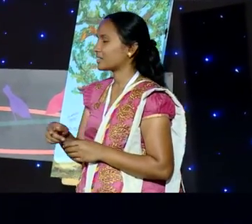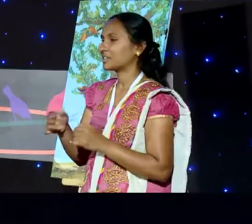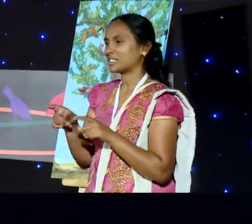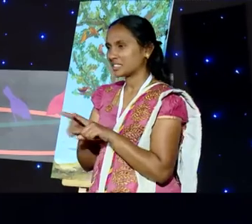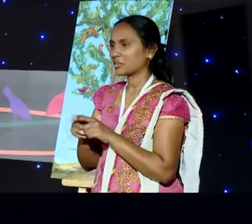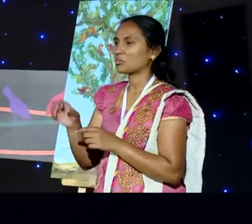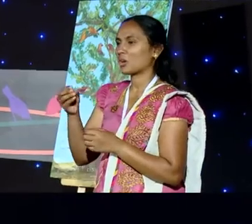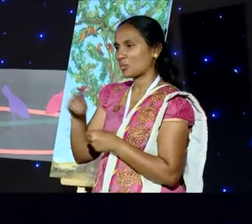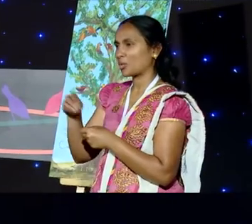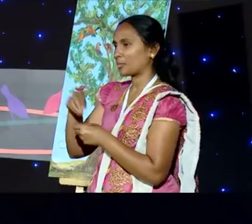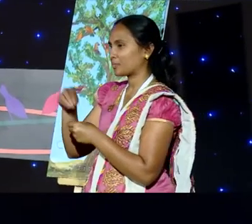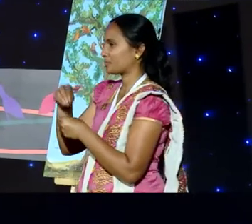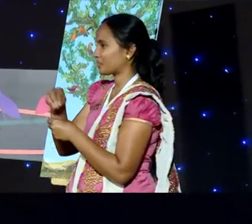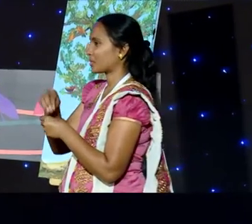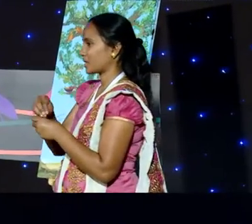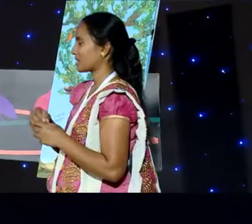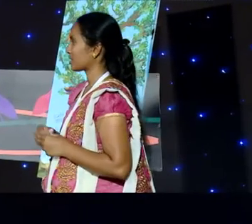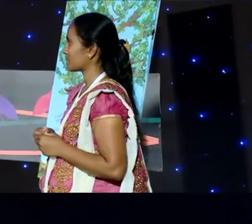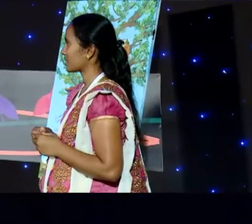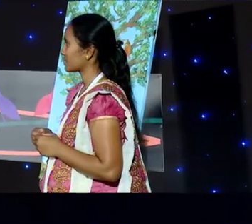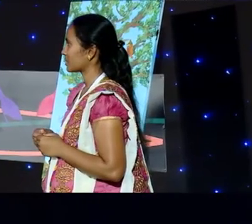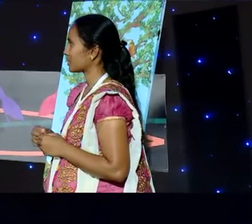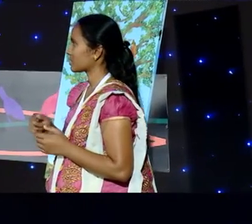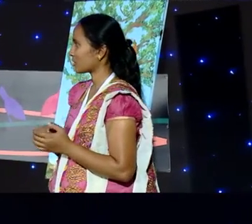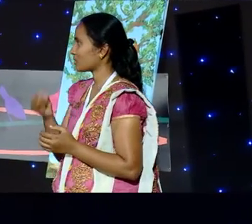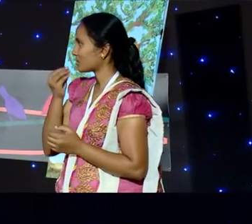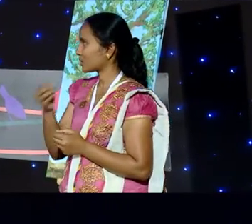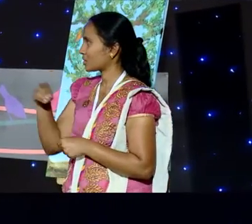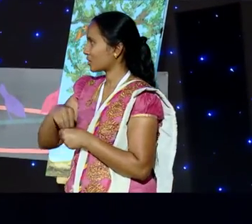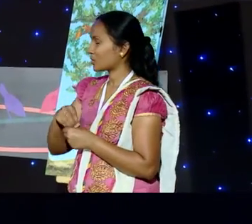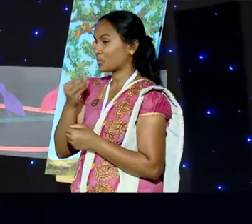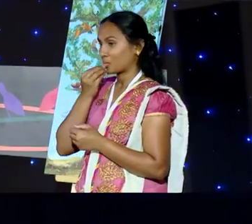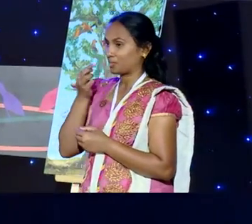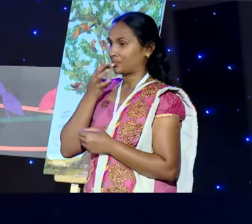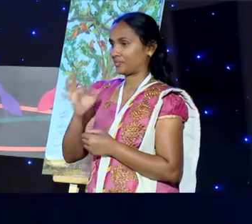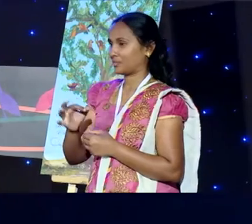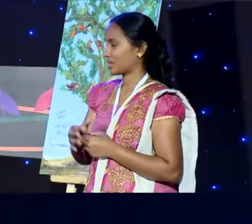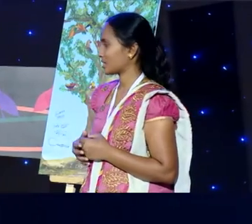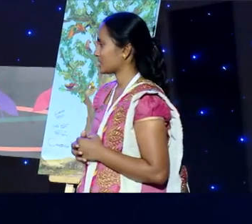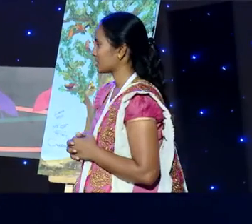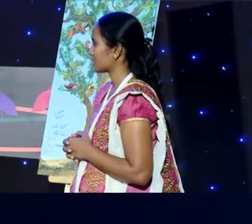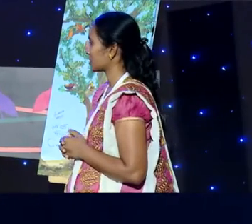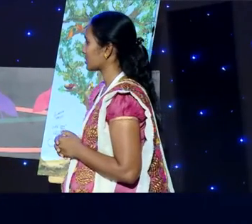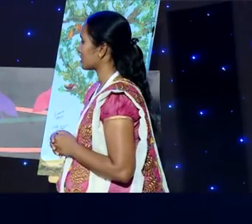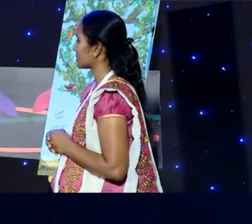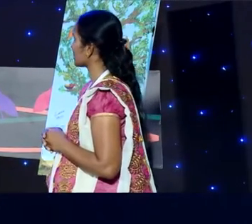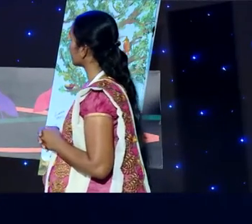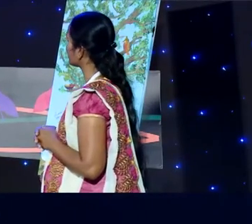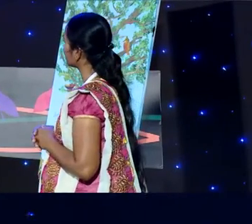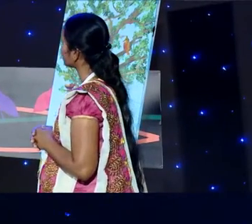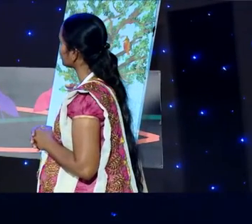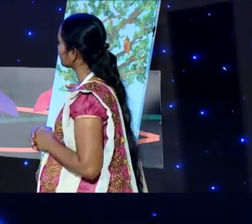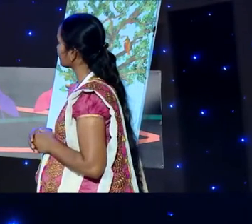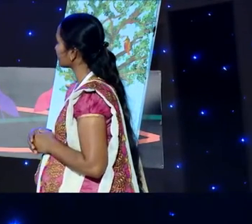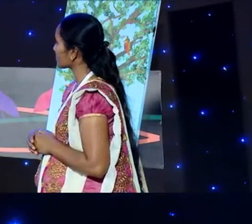and on for tens of thousands of meals now in 18 different places around the world. Right? All these people, they come in, volunteers